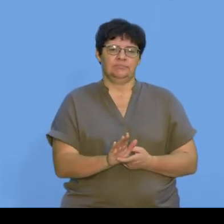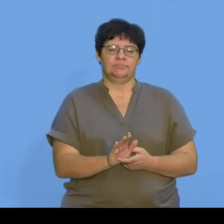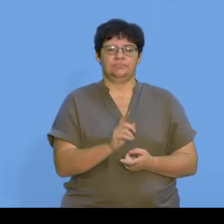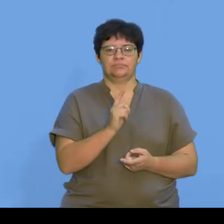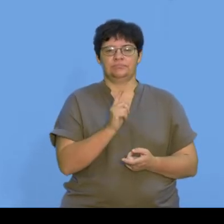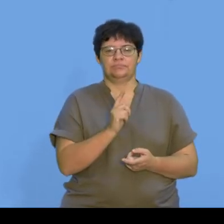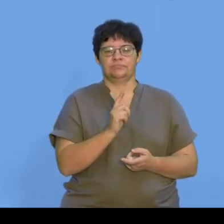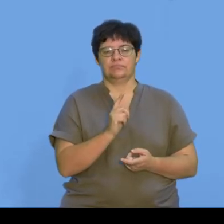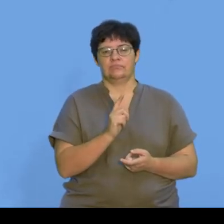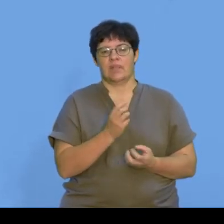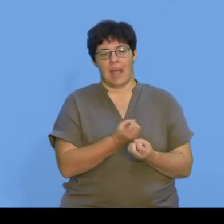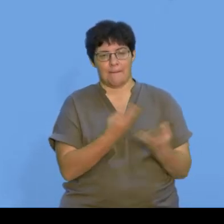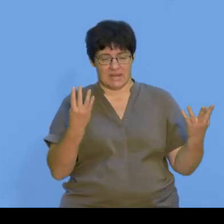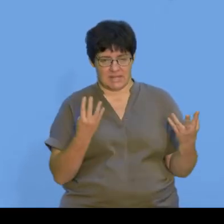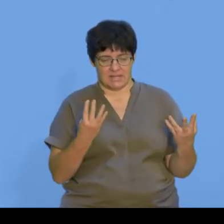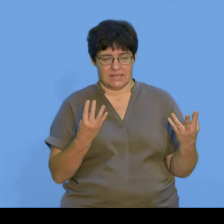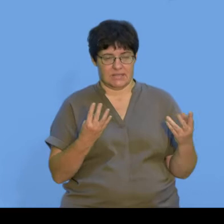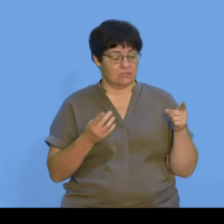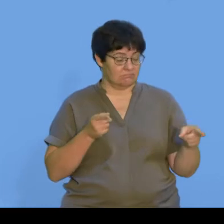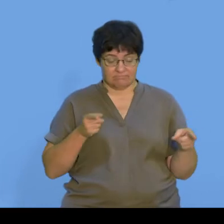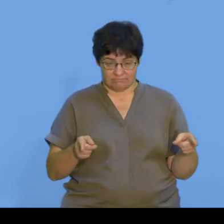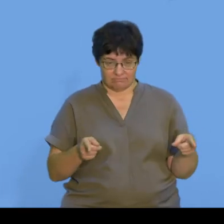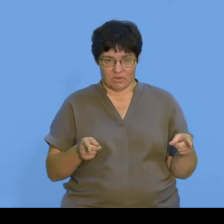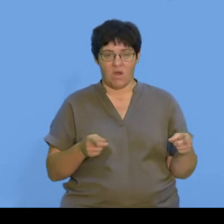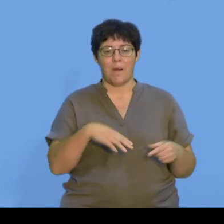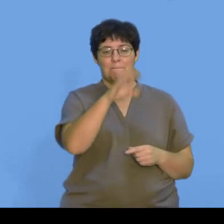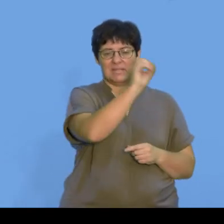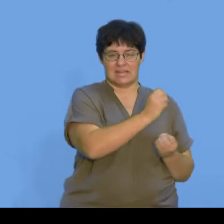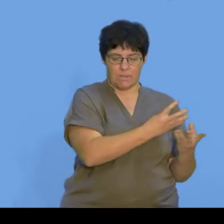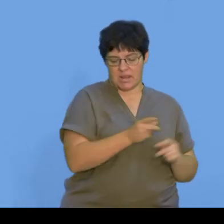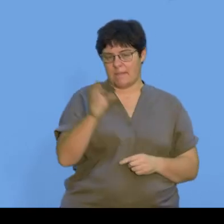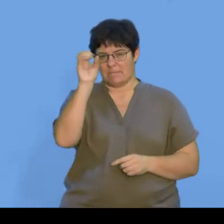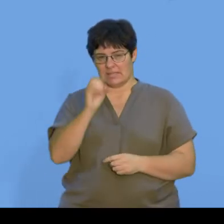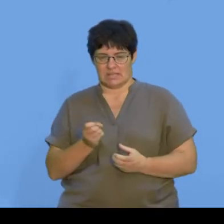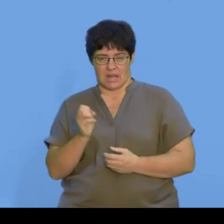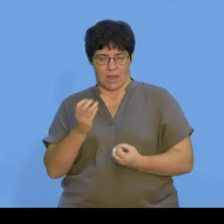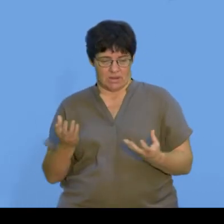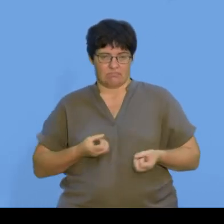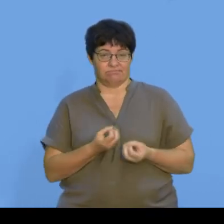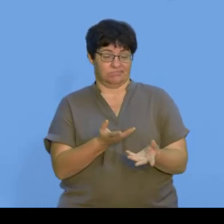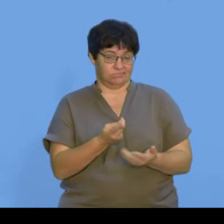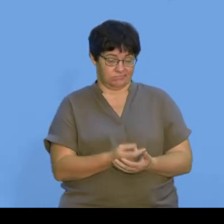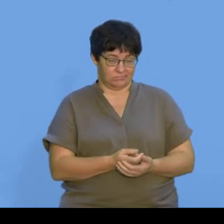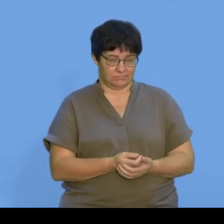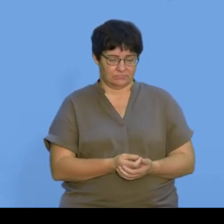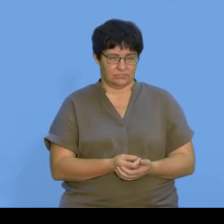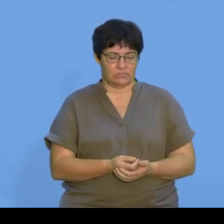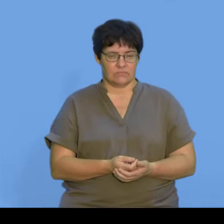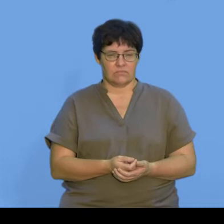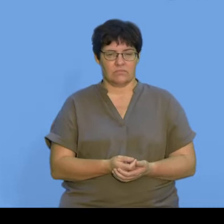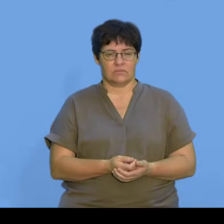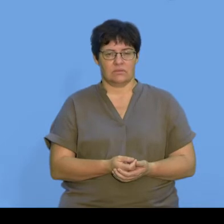the amount or the quantity of each element in terms of percentages, right? So the answer to that, or the thinking, is